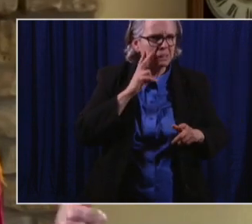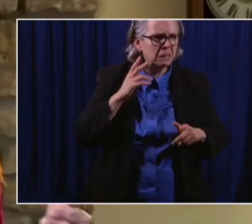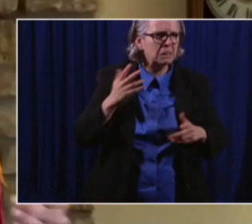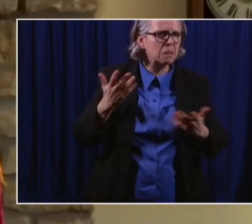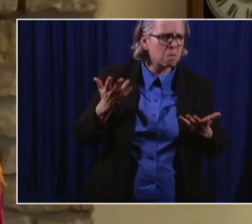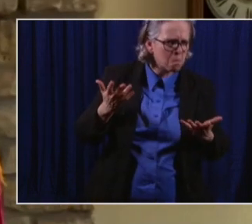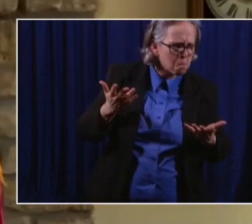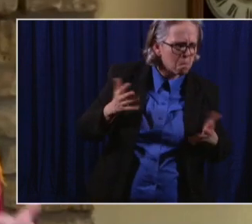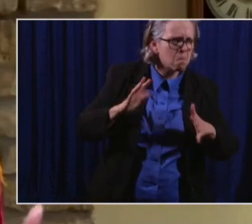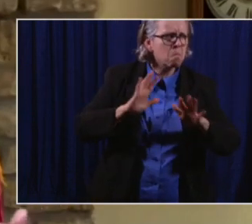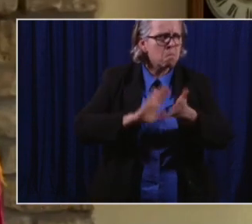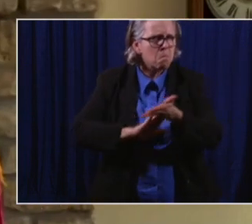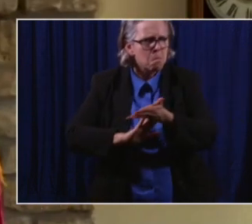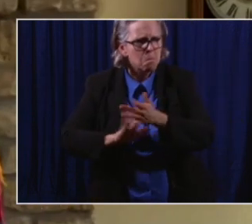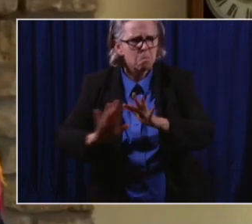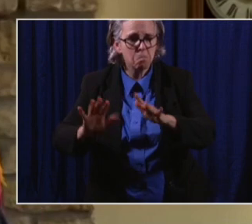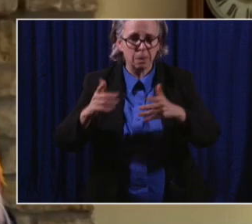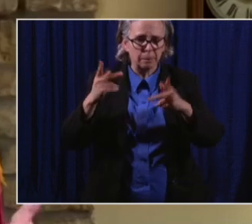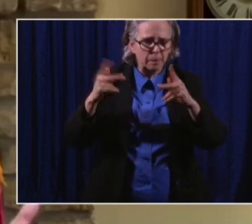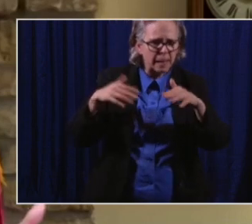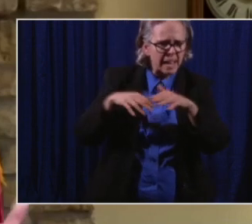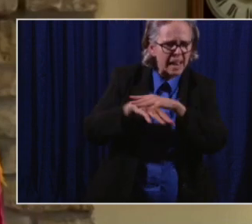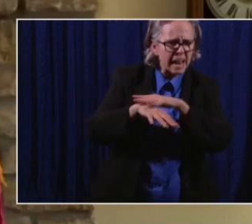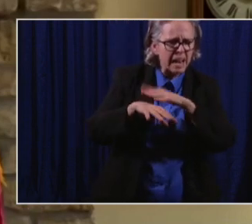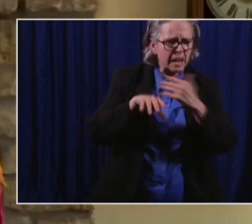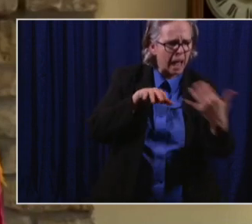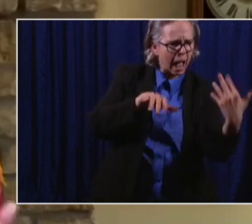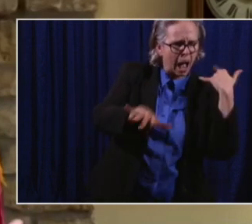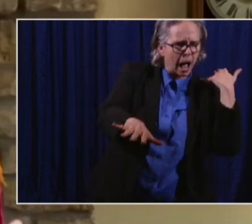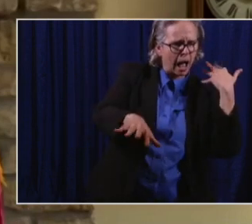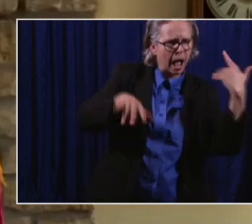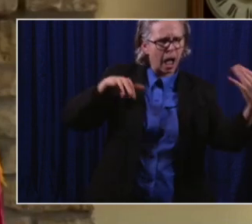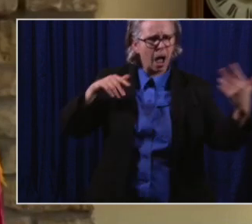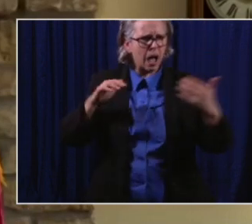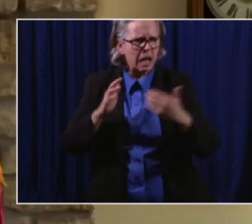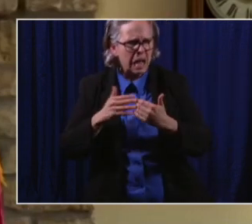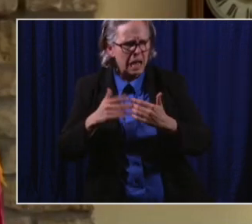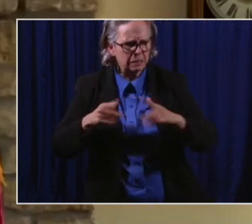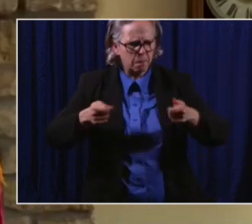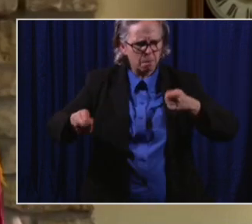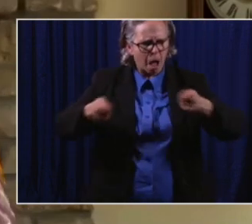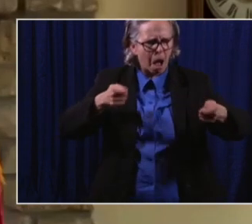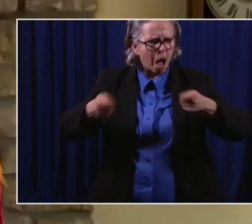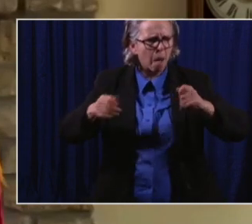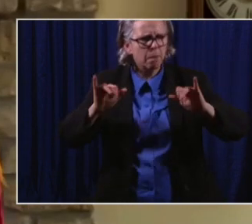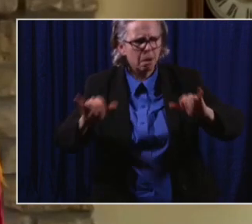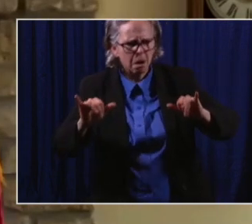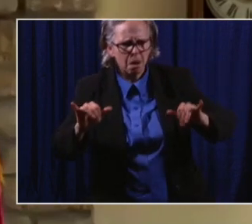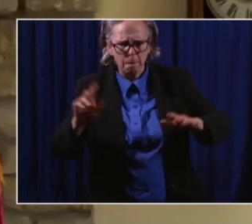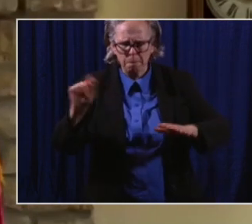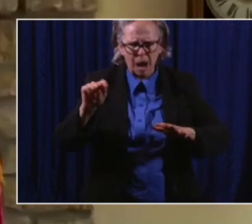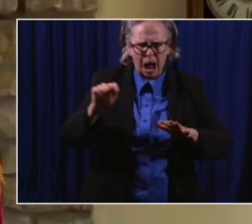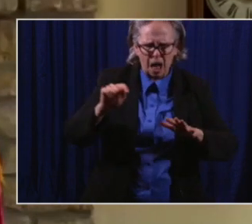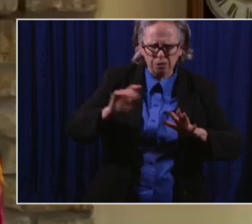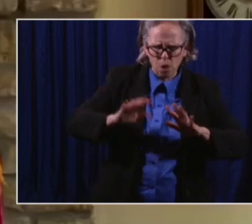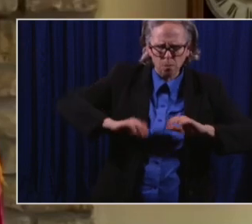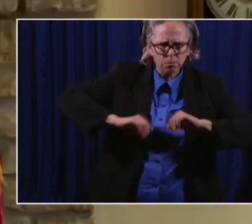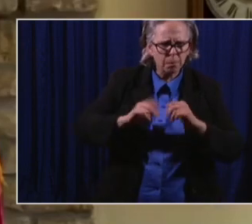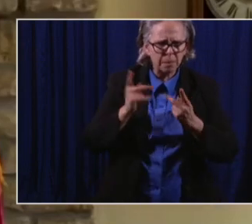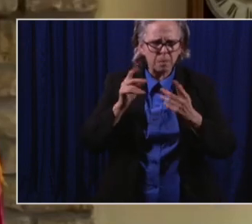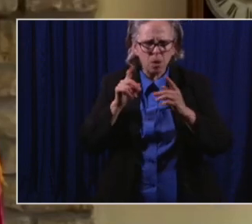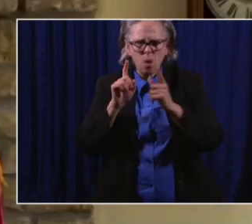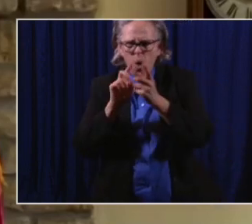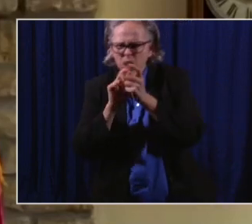the game going to work? How's the use of restrooms going to work? And the health departments of both those cities were